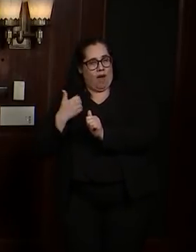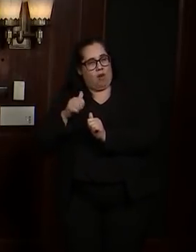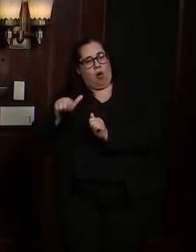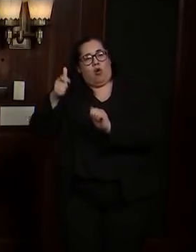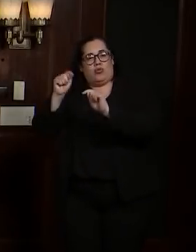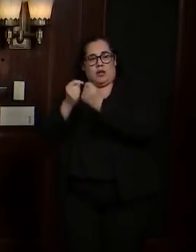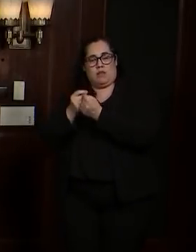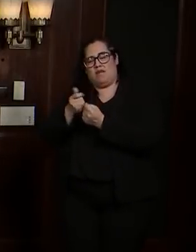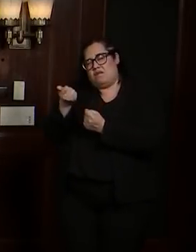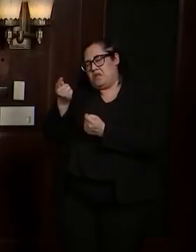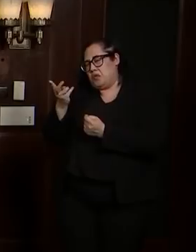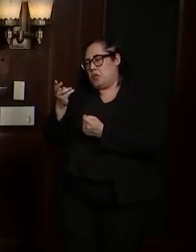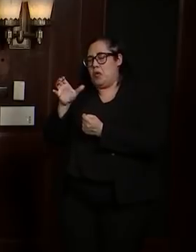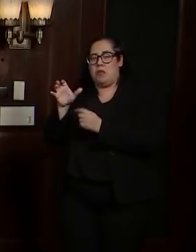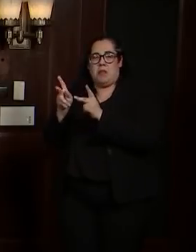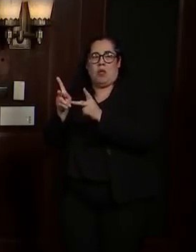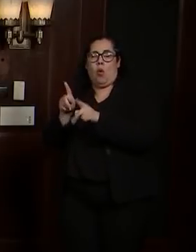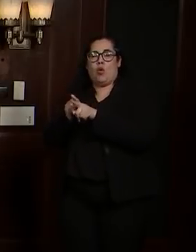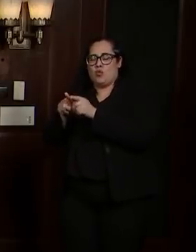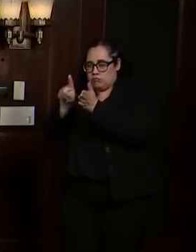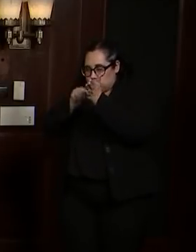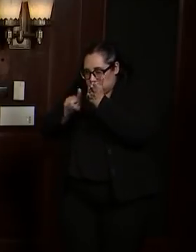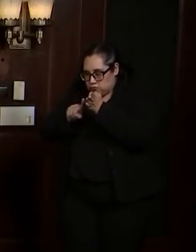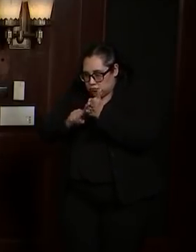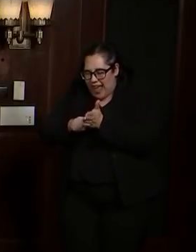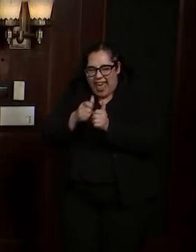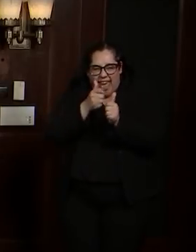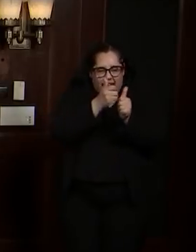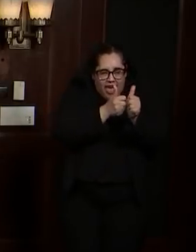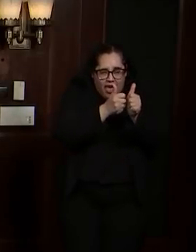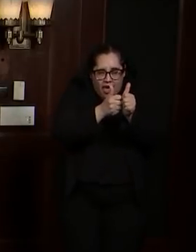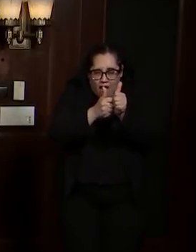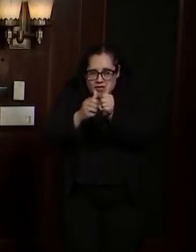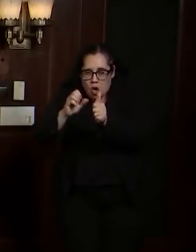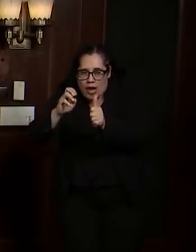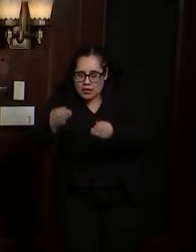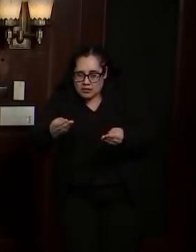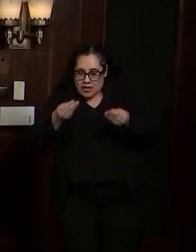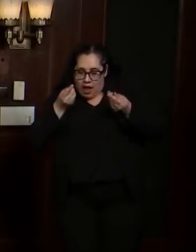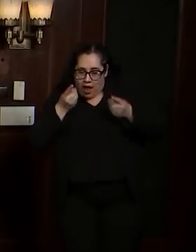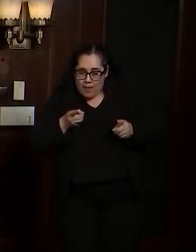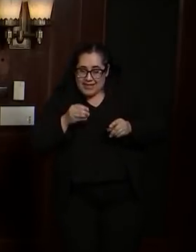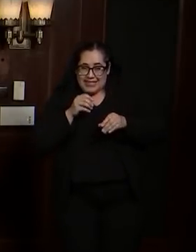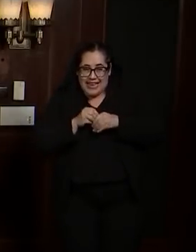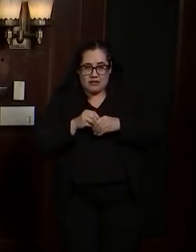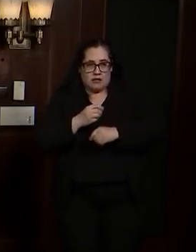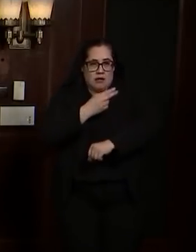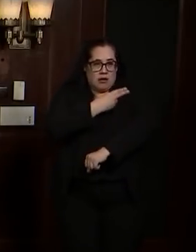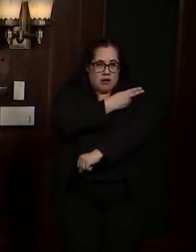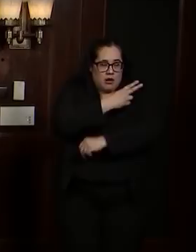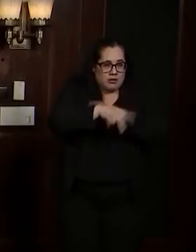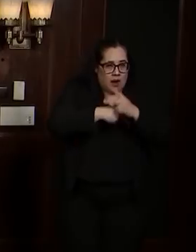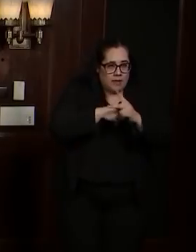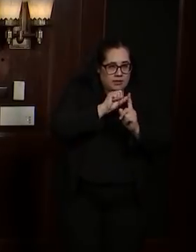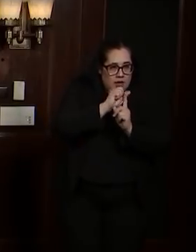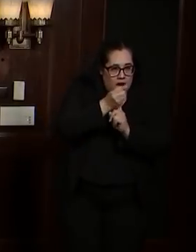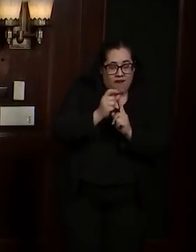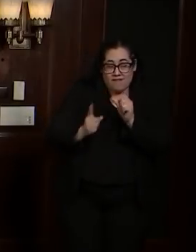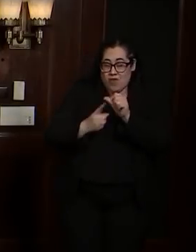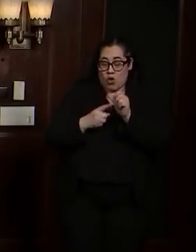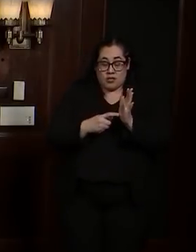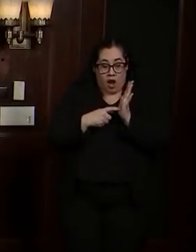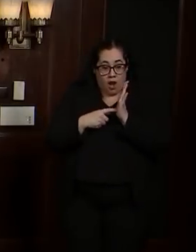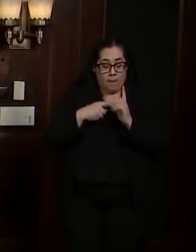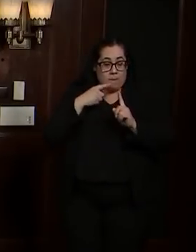of another few hundred people that also investigate every single case that happens in an institutional setting. So at the first sign that